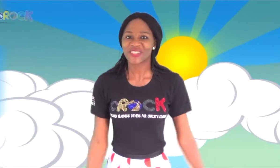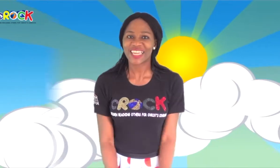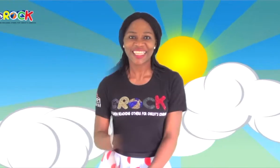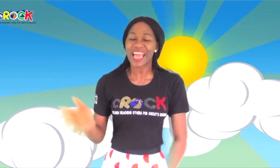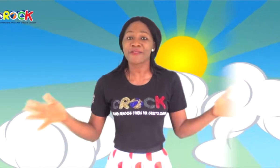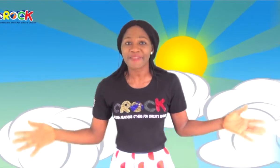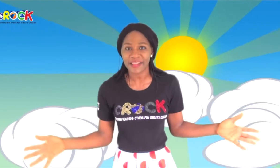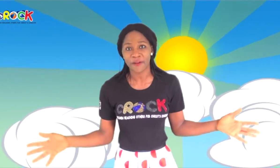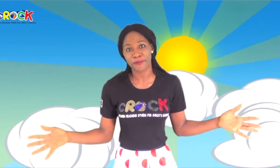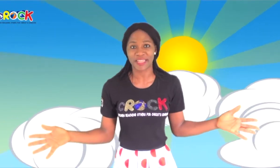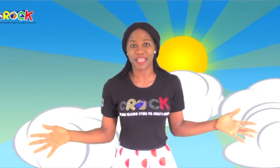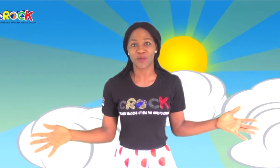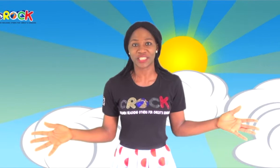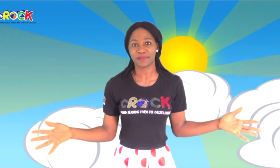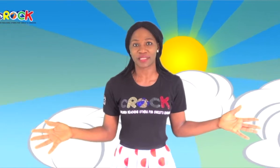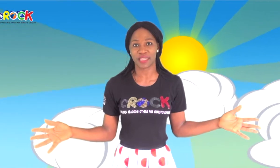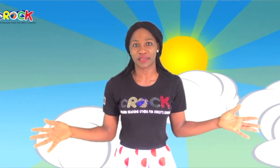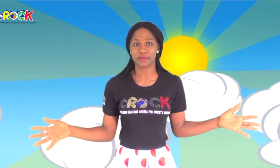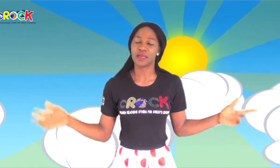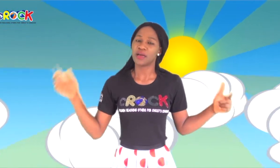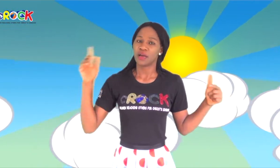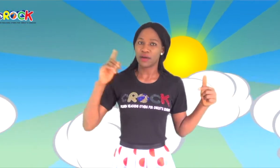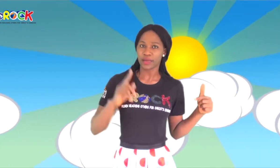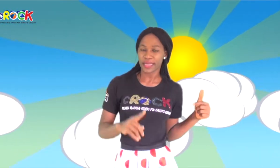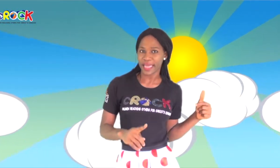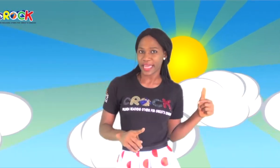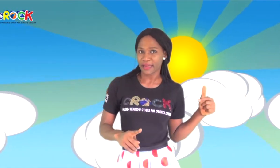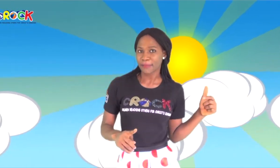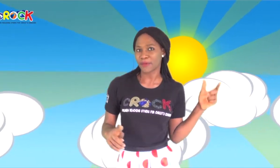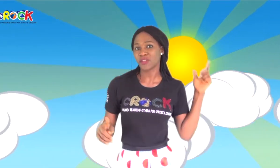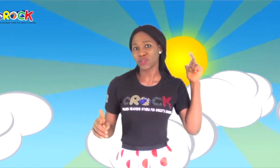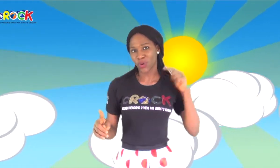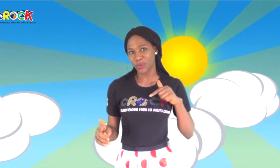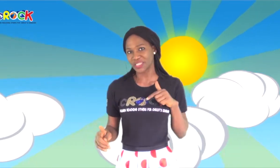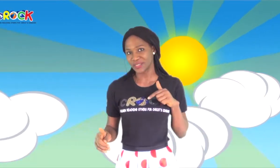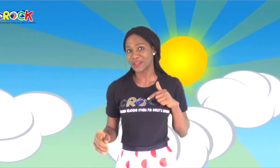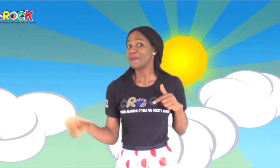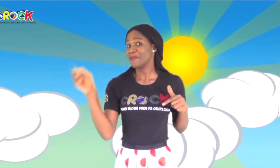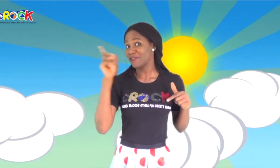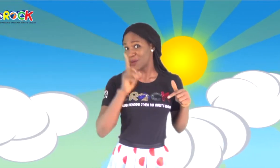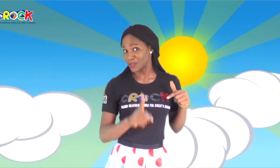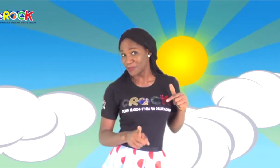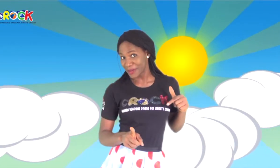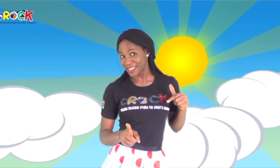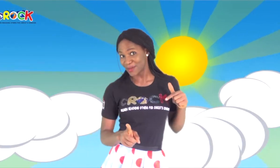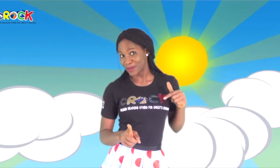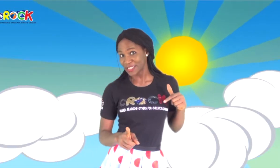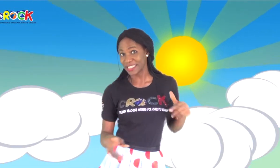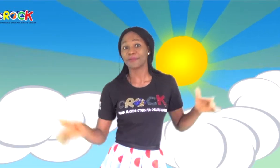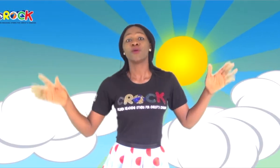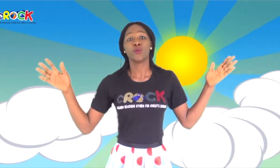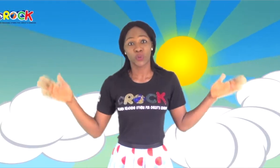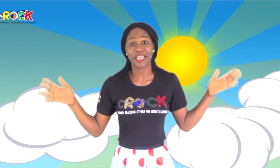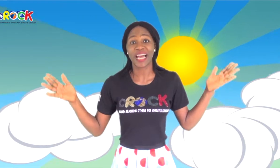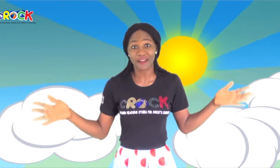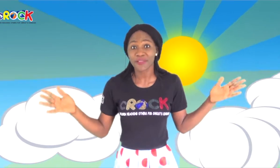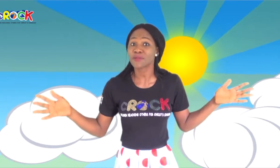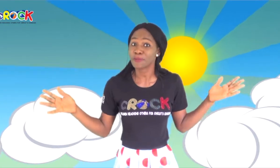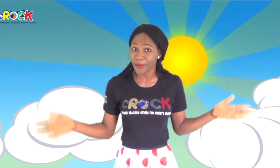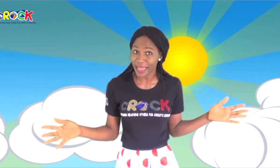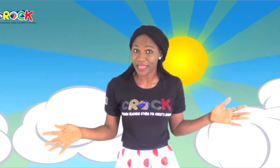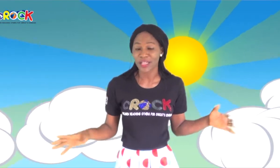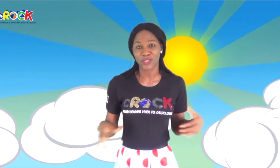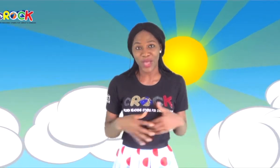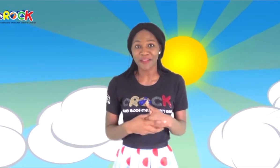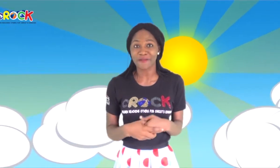Hello children, are you ready for praise and worship today? Okay, but you know what we do. Before we do praise and worship, we would have